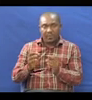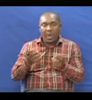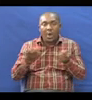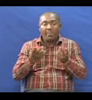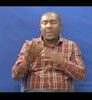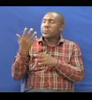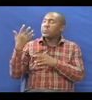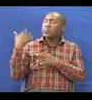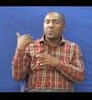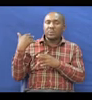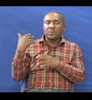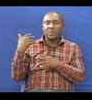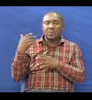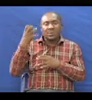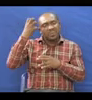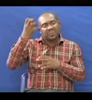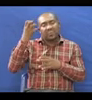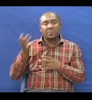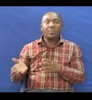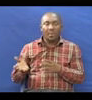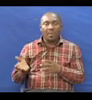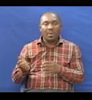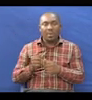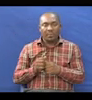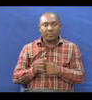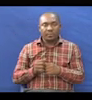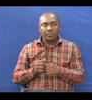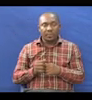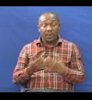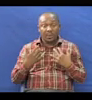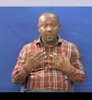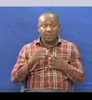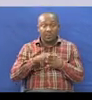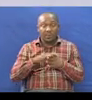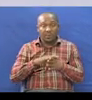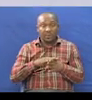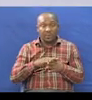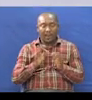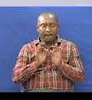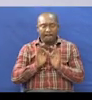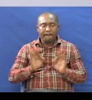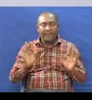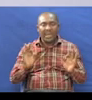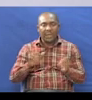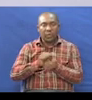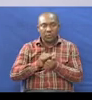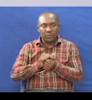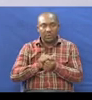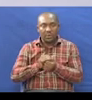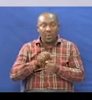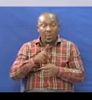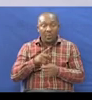tools, so there was excess due to use of better tools. So there was surplus, which is resulted to